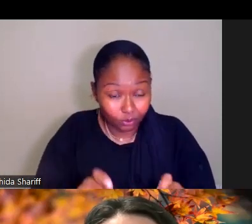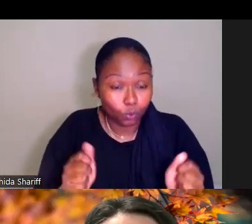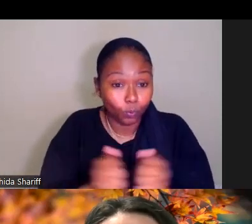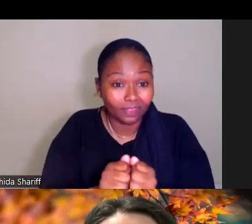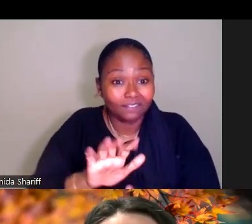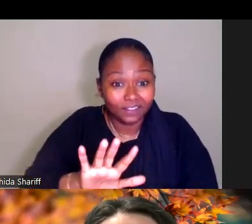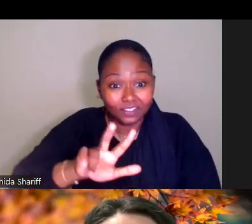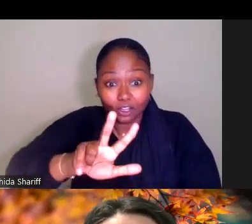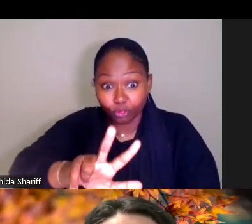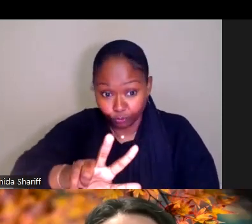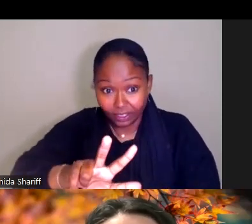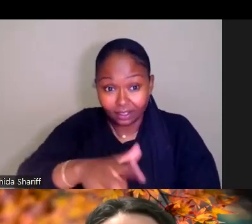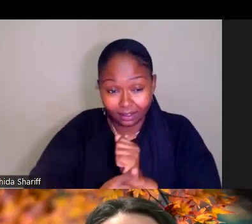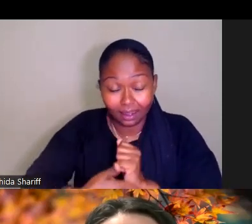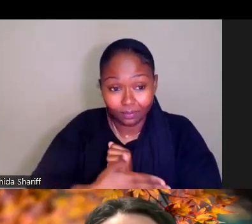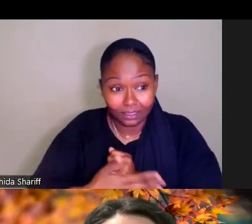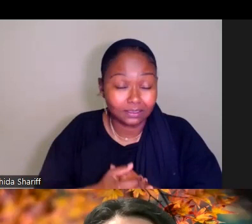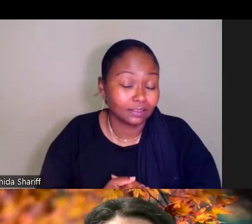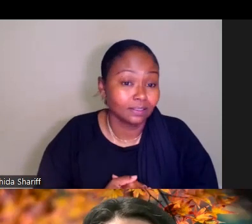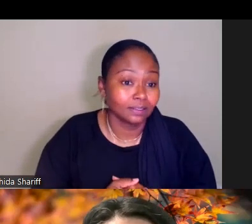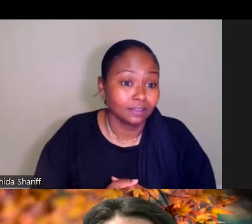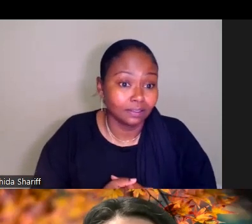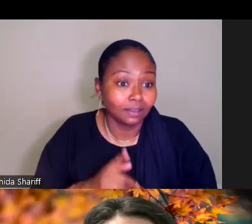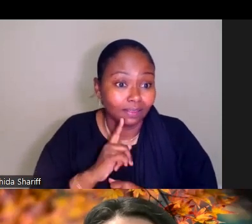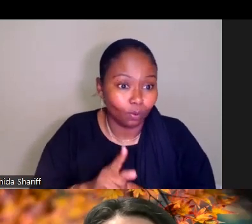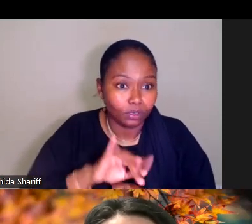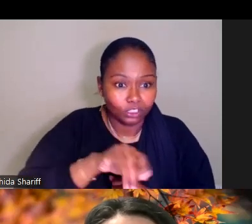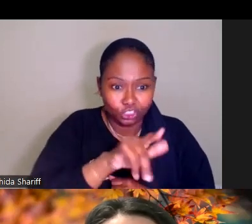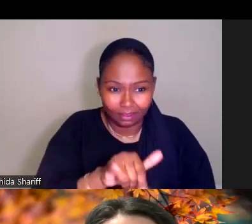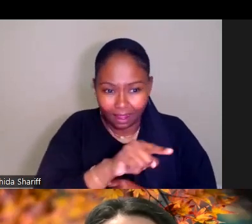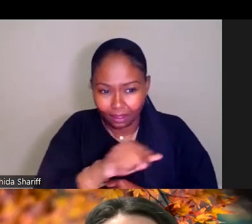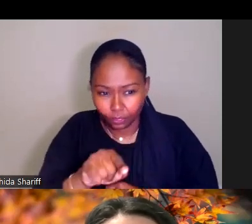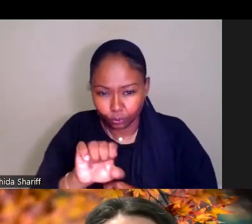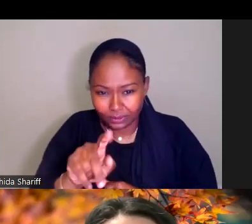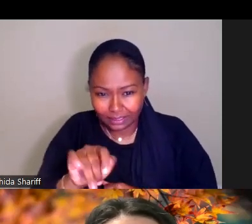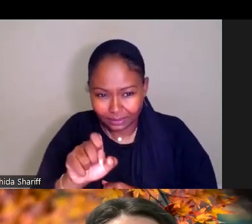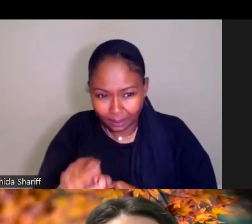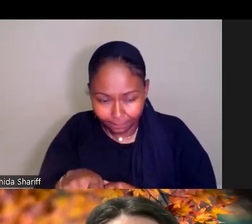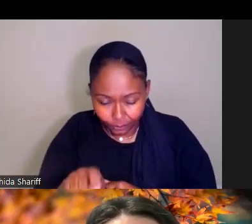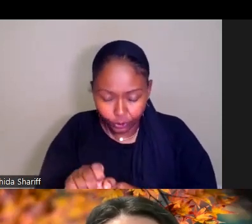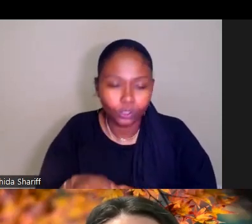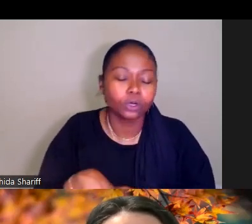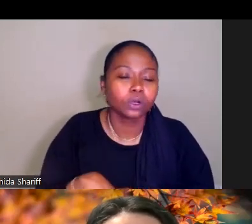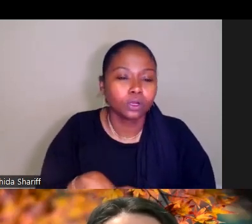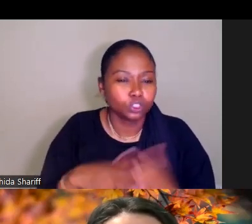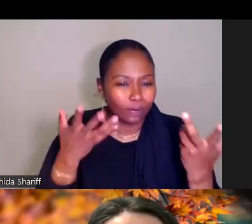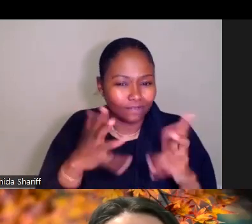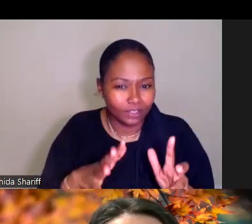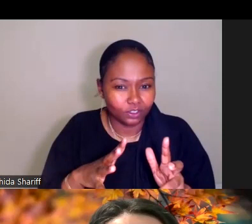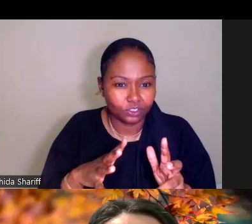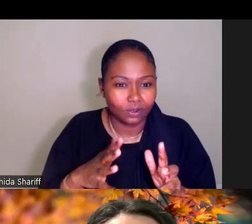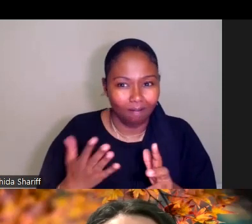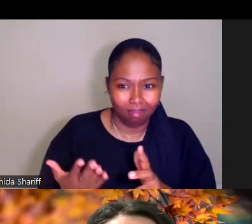counties. And those were conducted July through September. So it just concluded the end of last